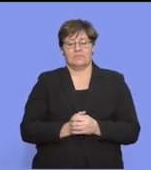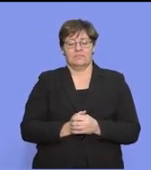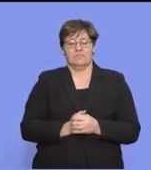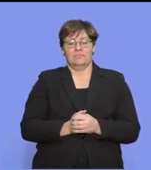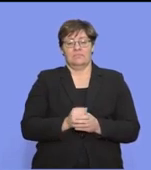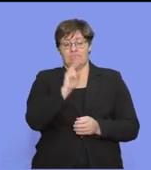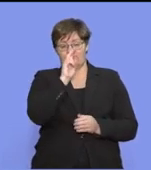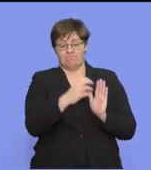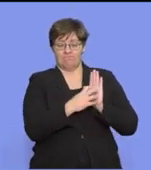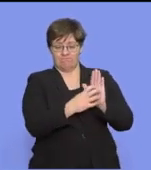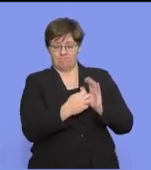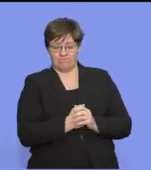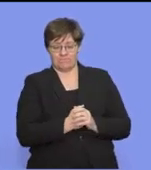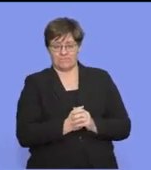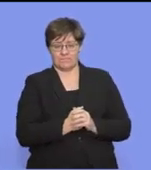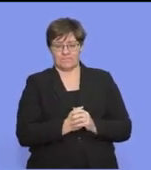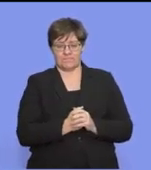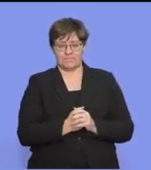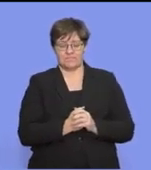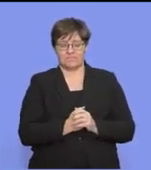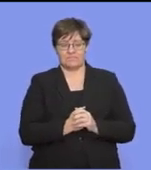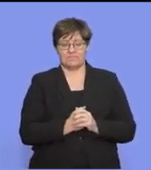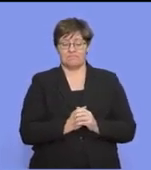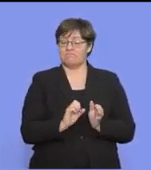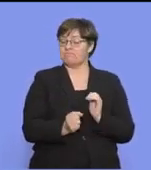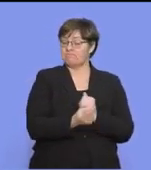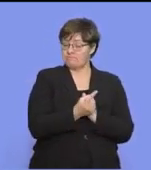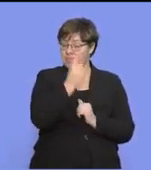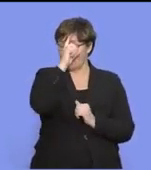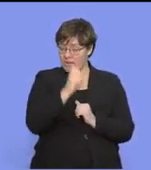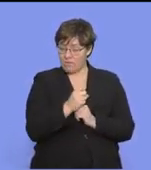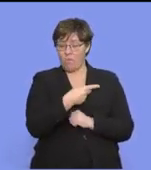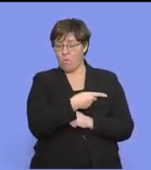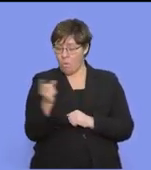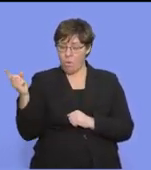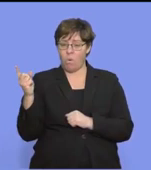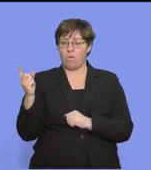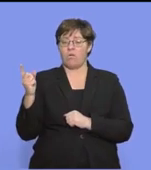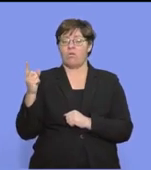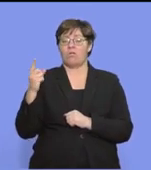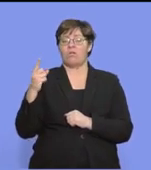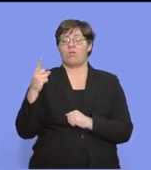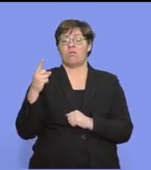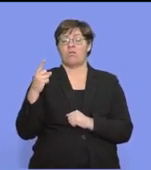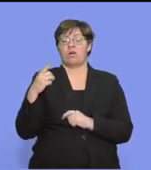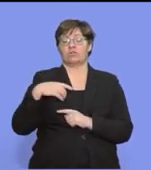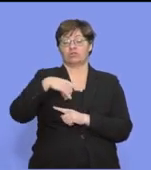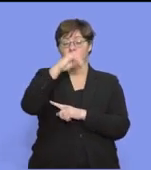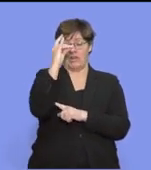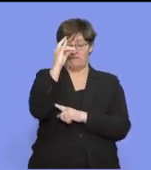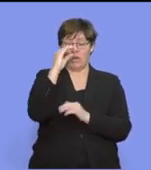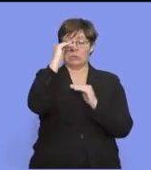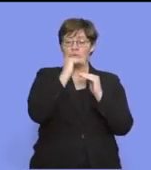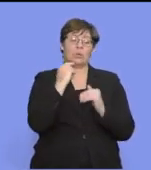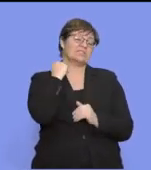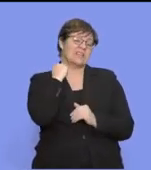All right, so there we can see. Okay, so initially he believed that all the giraffe were born with short necks, But